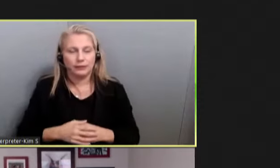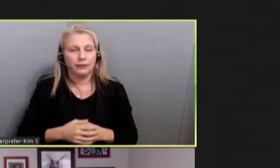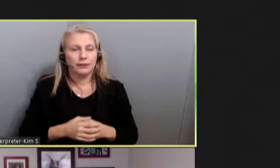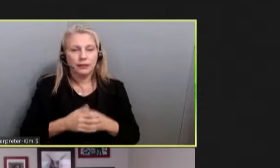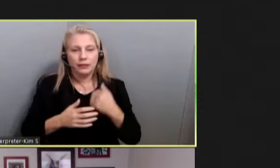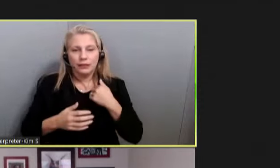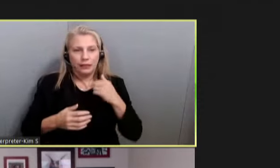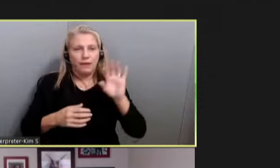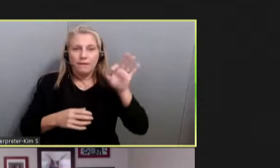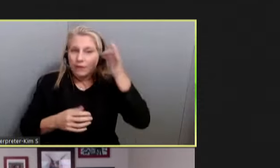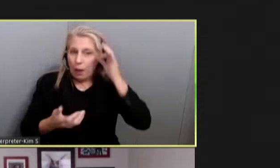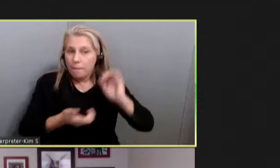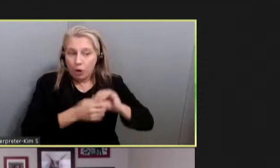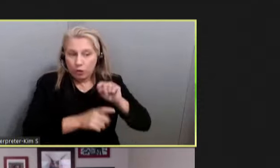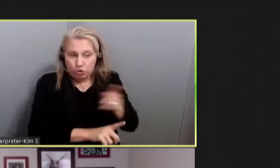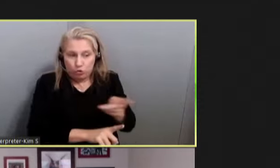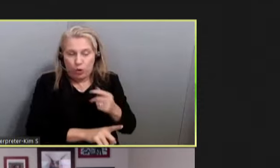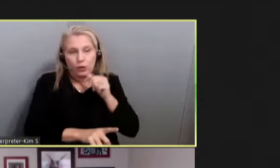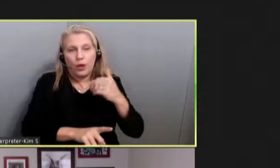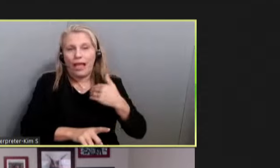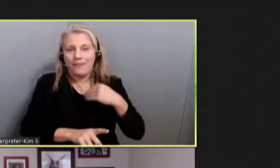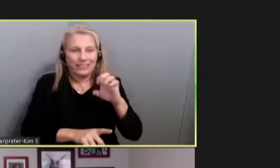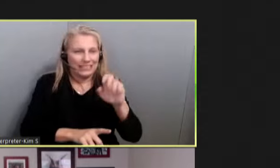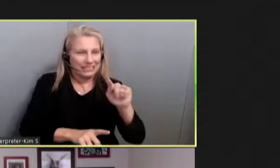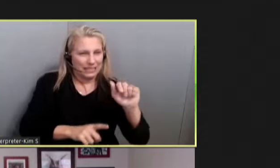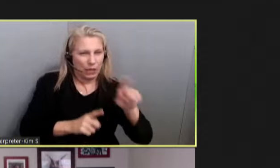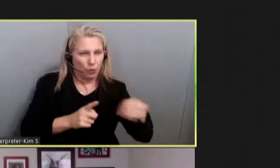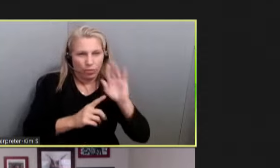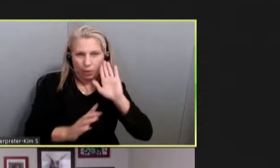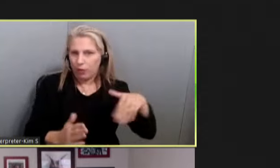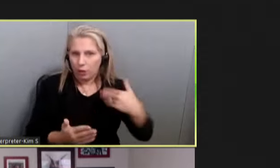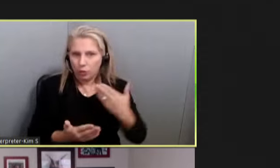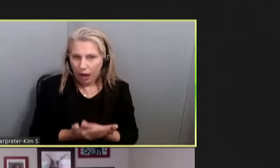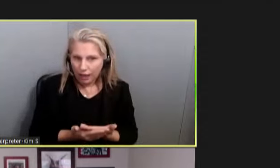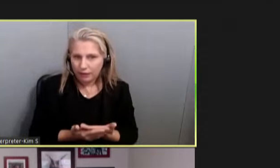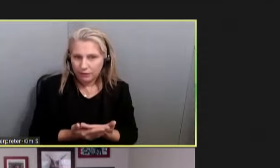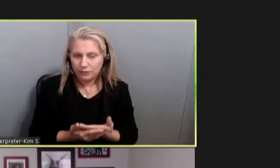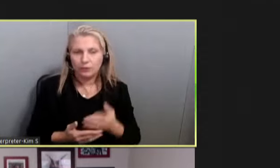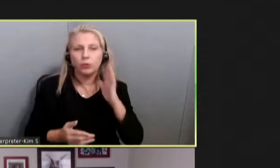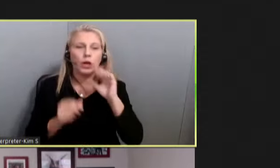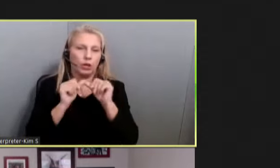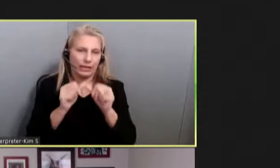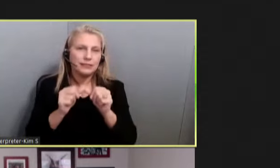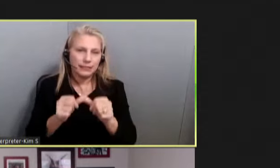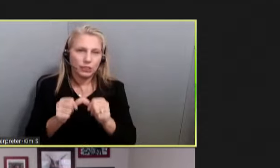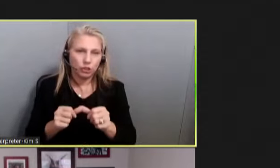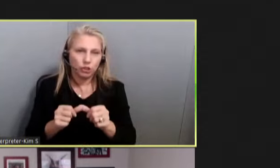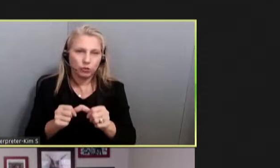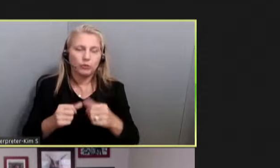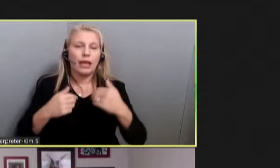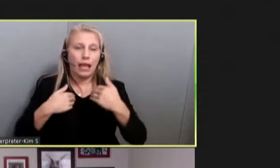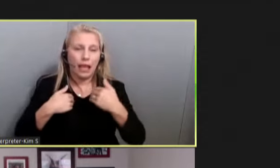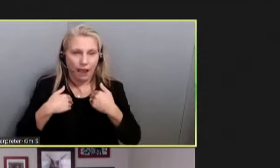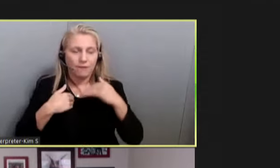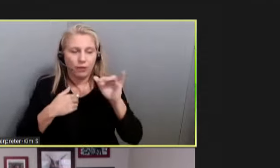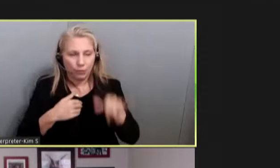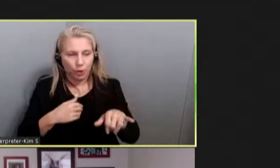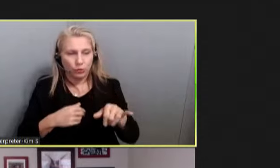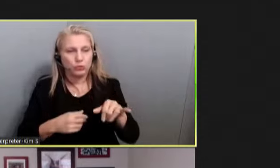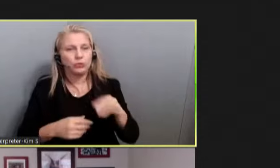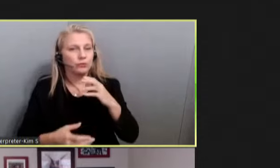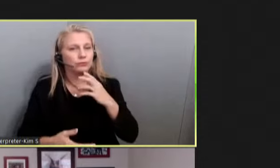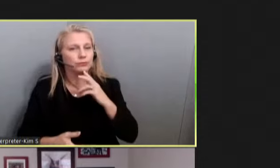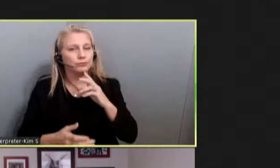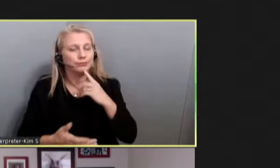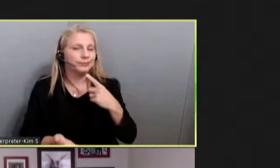can with those federal partners. I don't have an ETA on when they will arrive, but we continue to have those positive conversations and